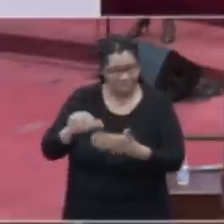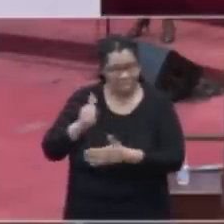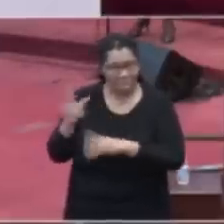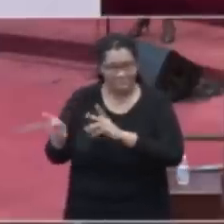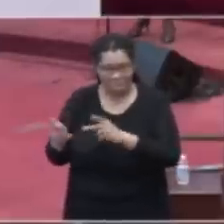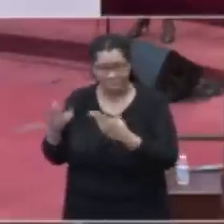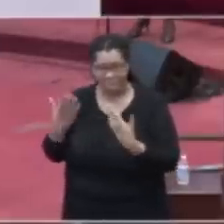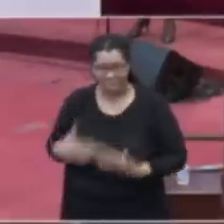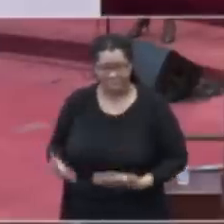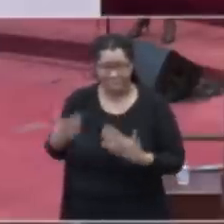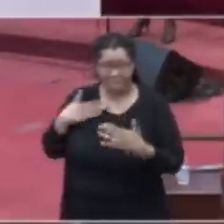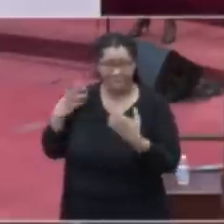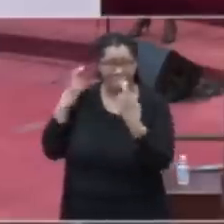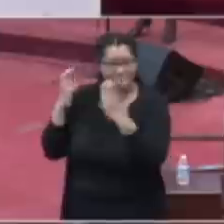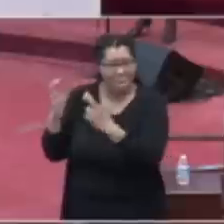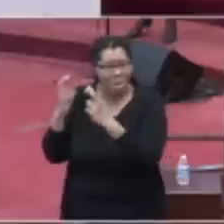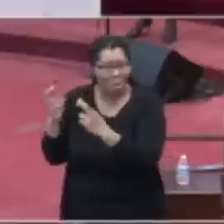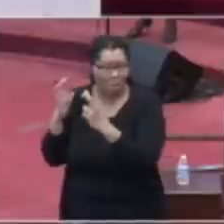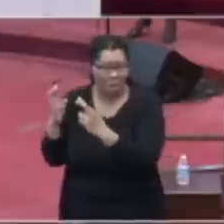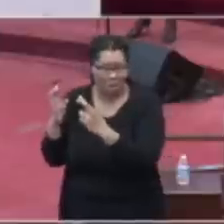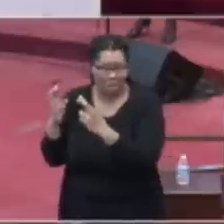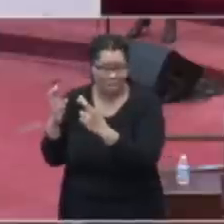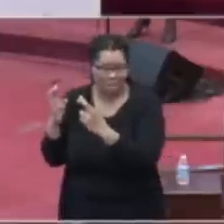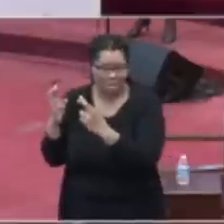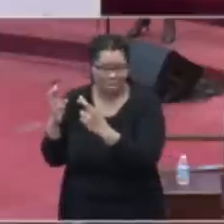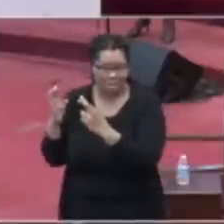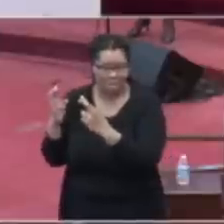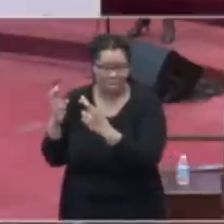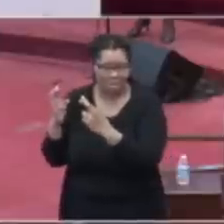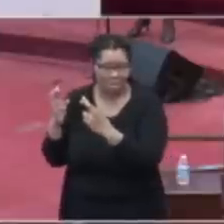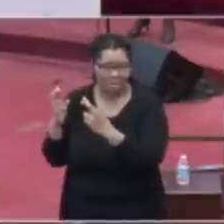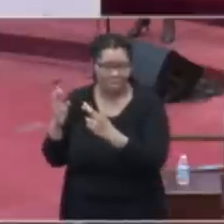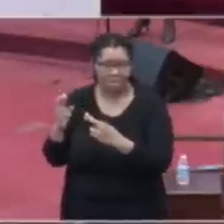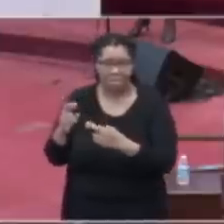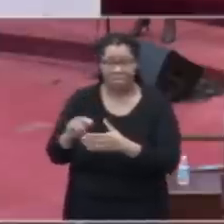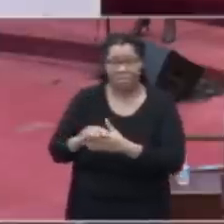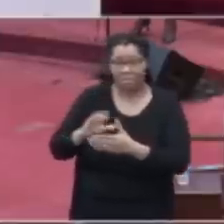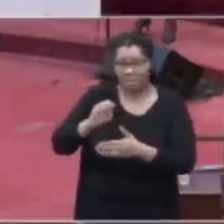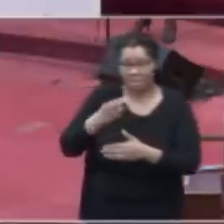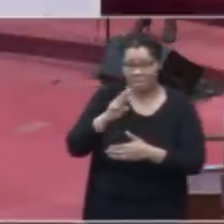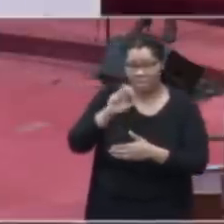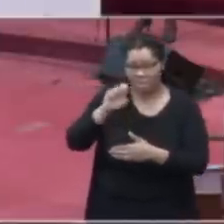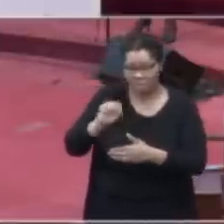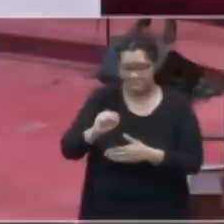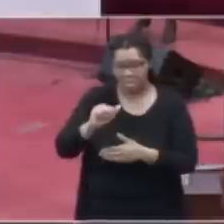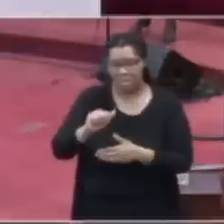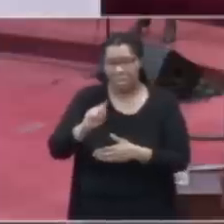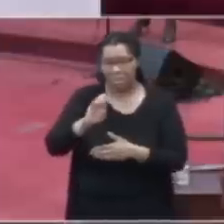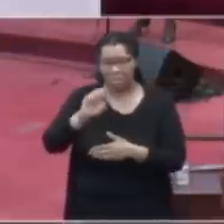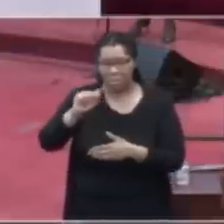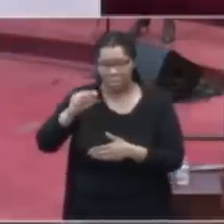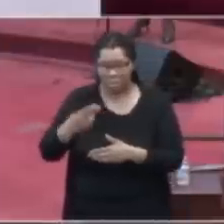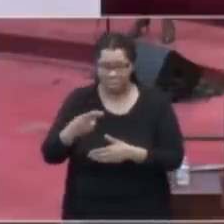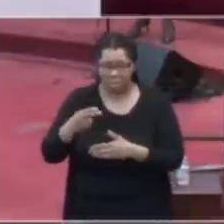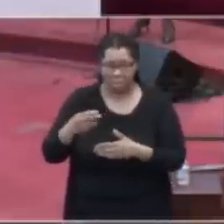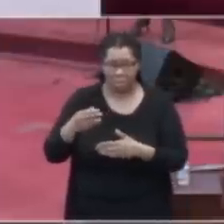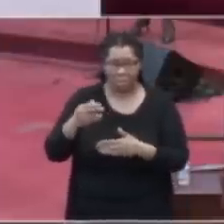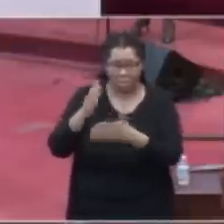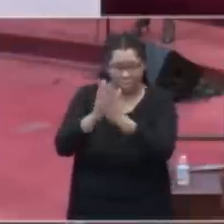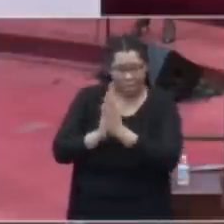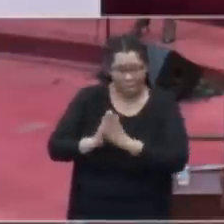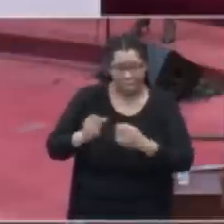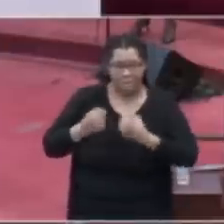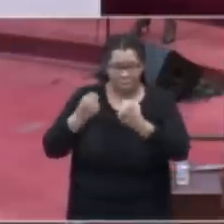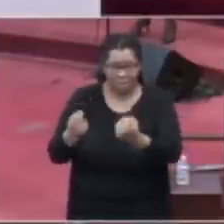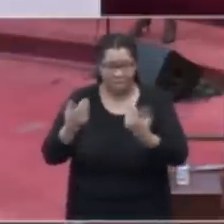my best friends. I was asked to drive Charles Booth when he was the revivalist at New Psalmist when I was 17 years